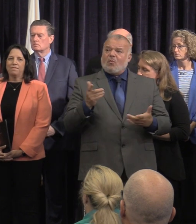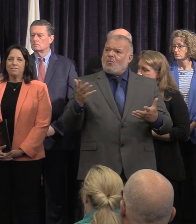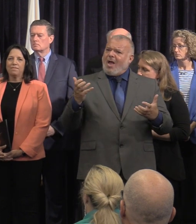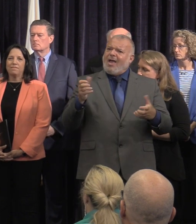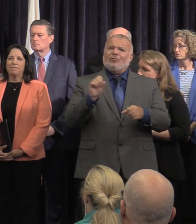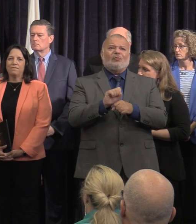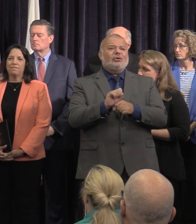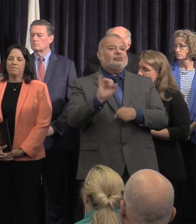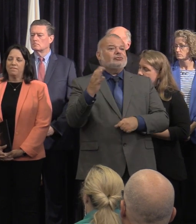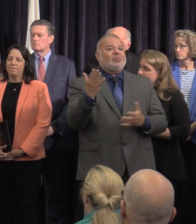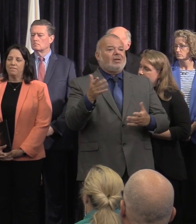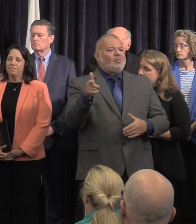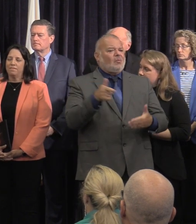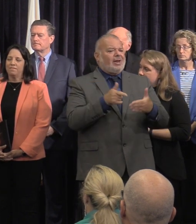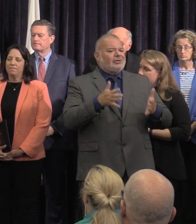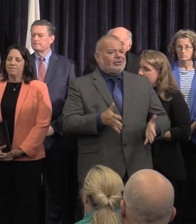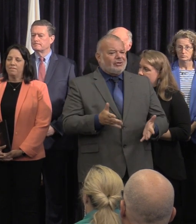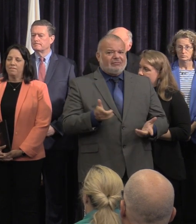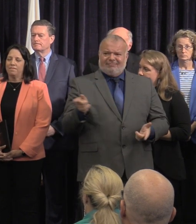wants to support his family.